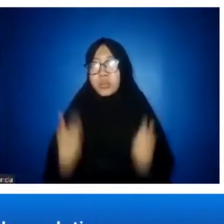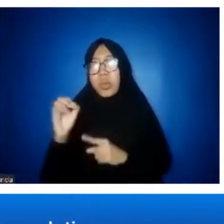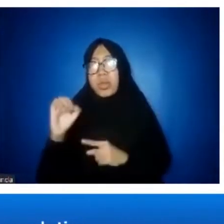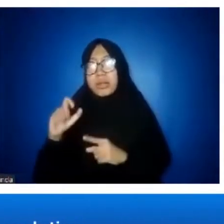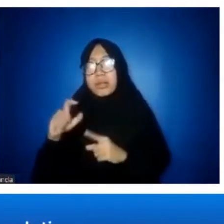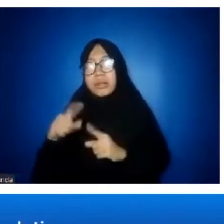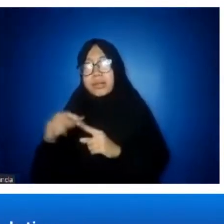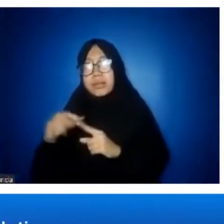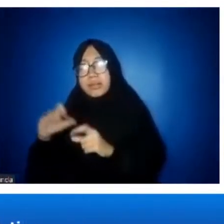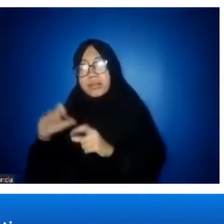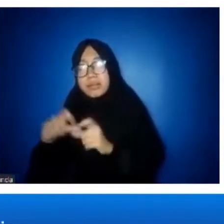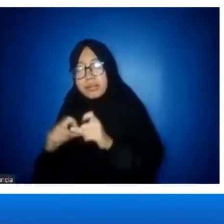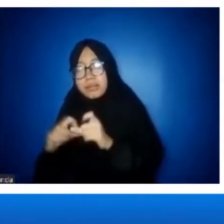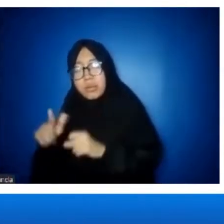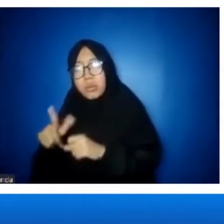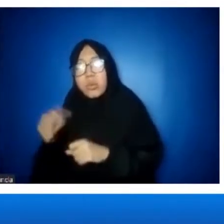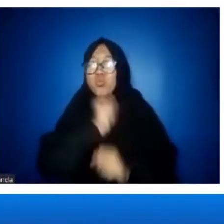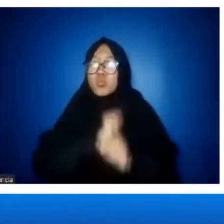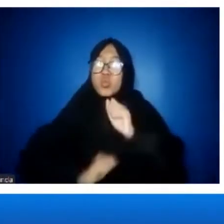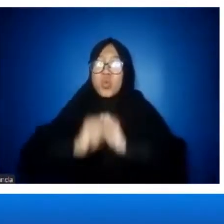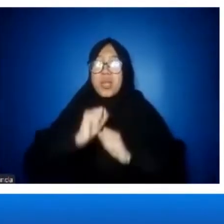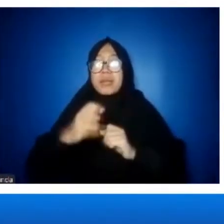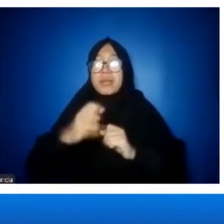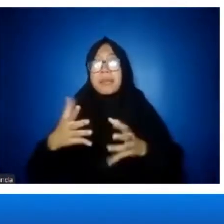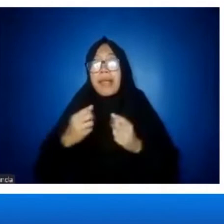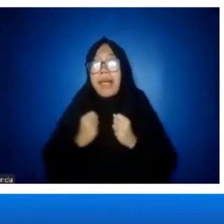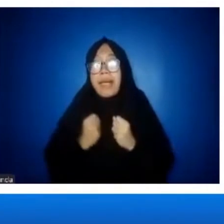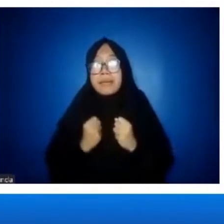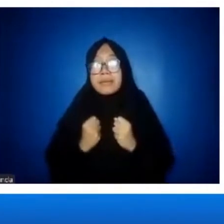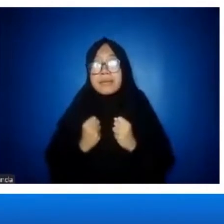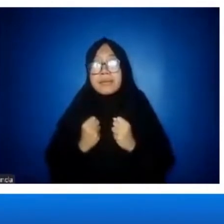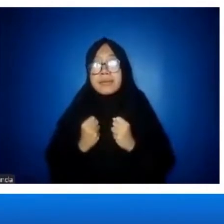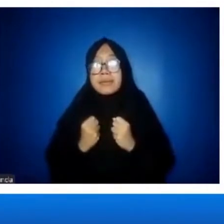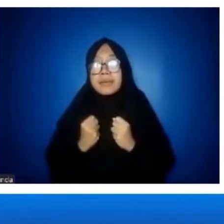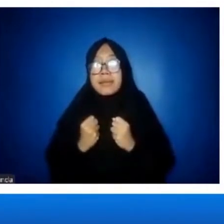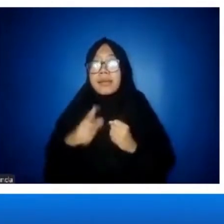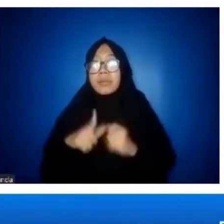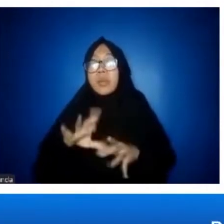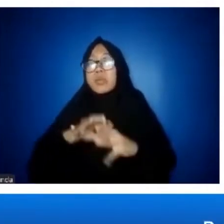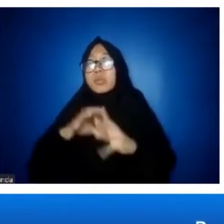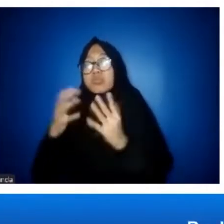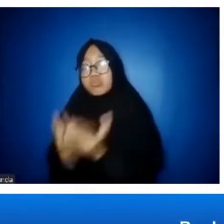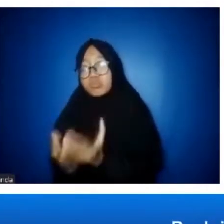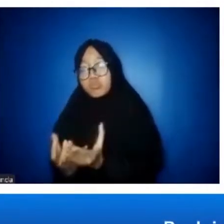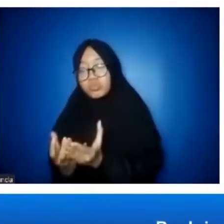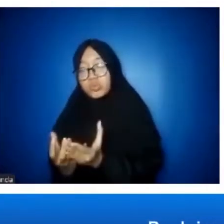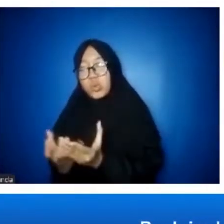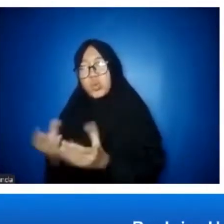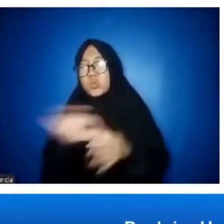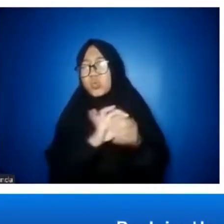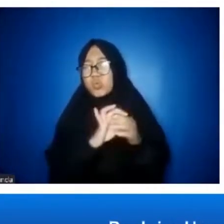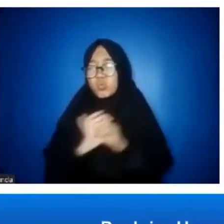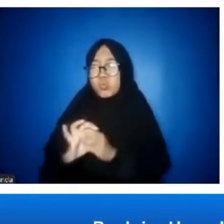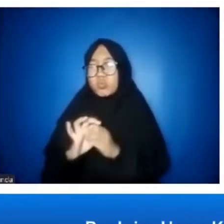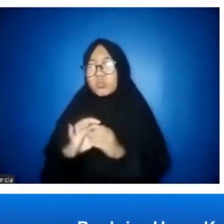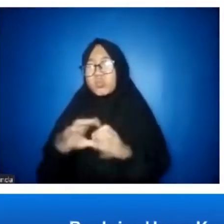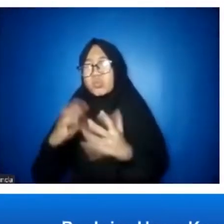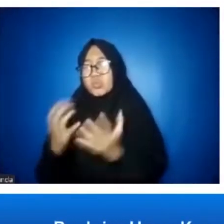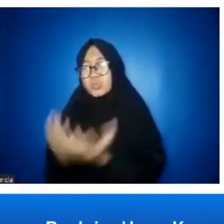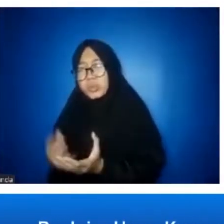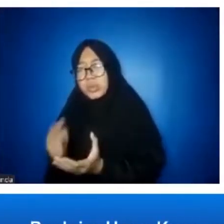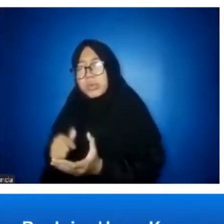mission that must be fought together. Solidarity works. Solidarity crosses